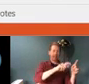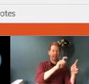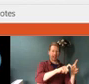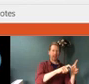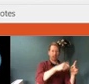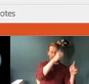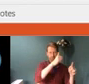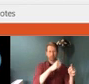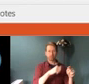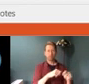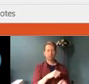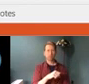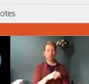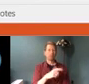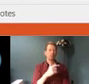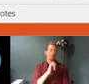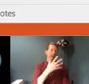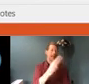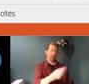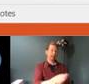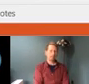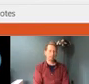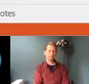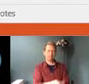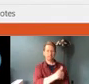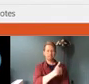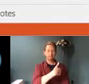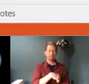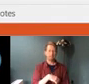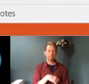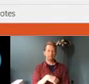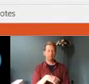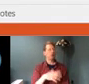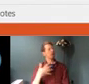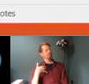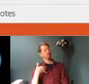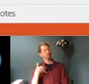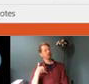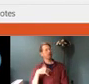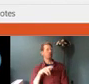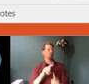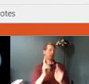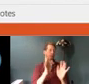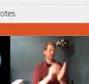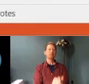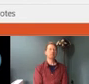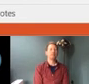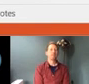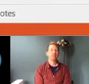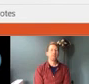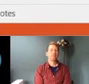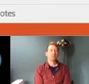might that probably would work. Okay, that's interesting. Let's try that then.